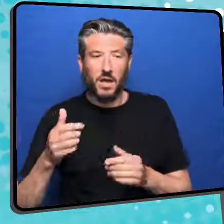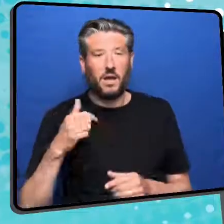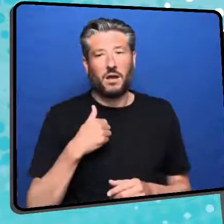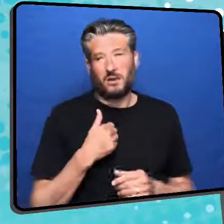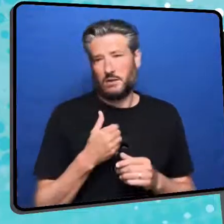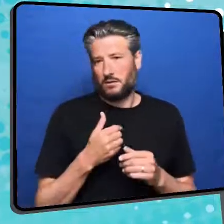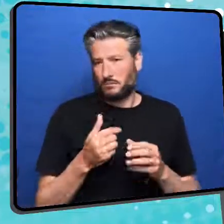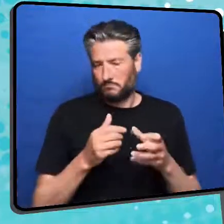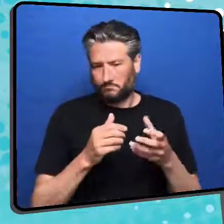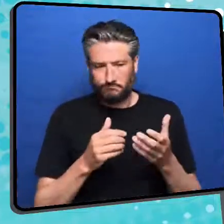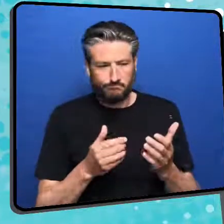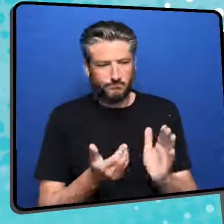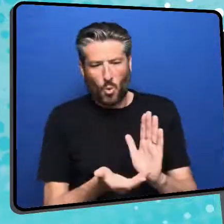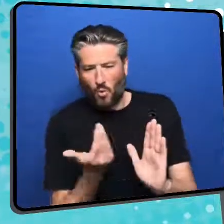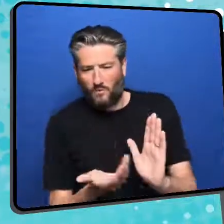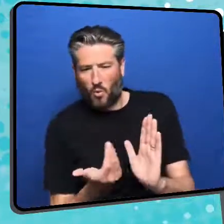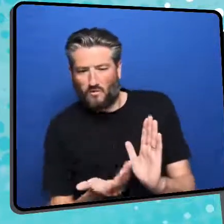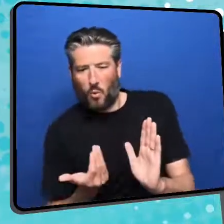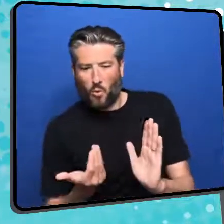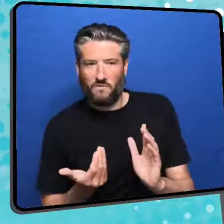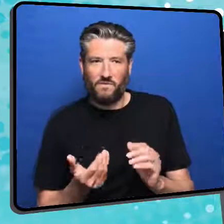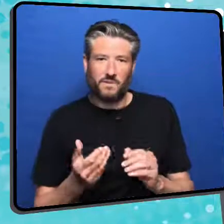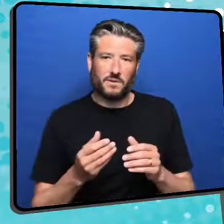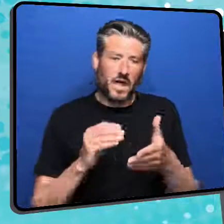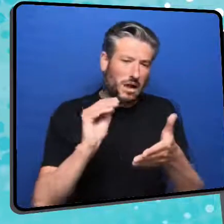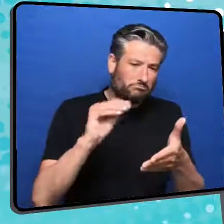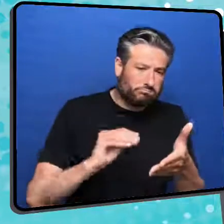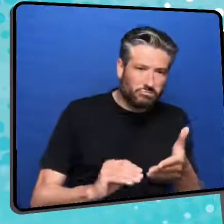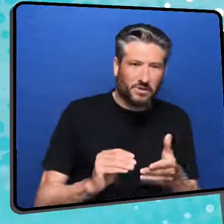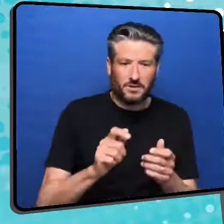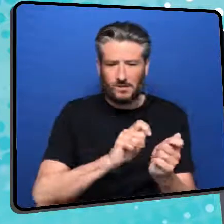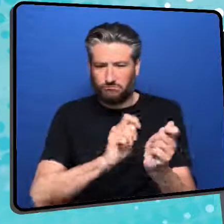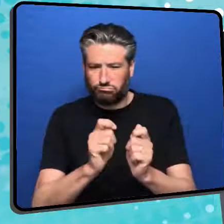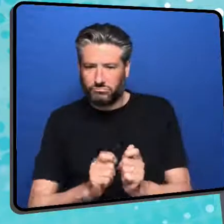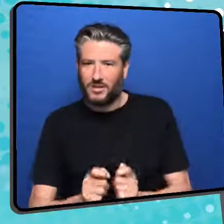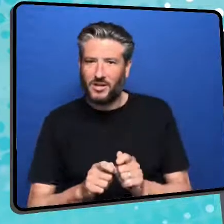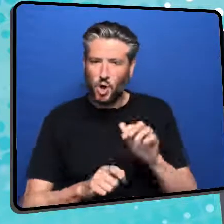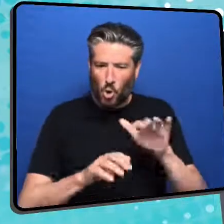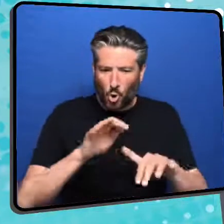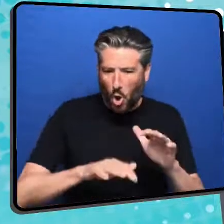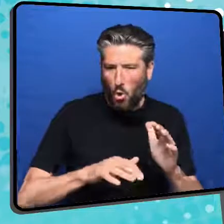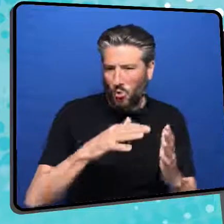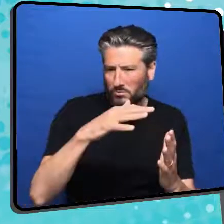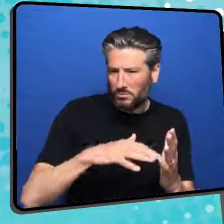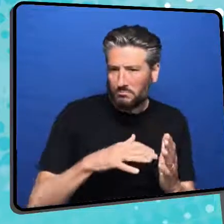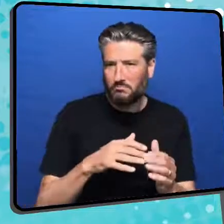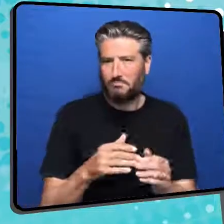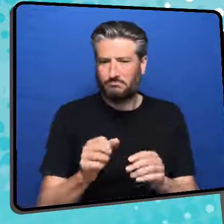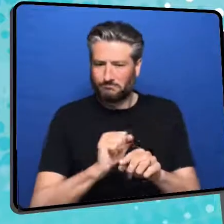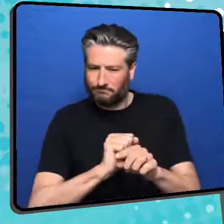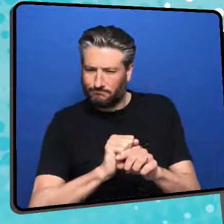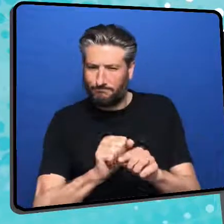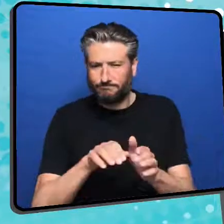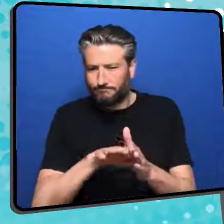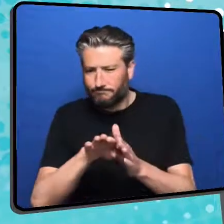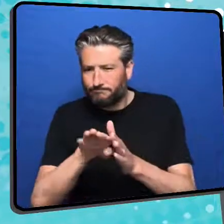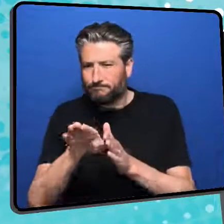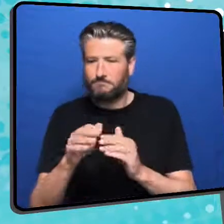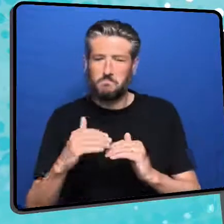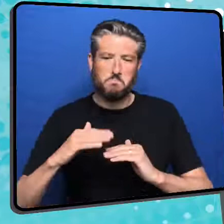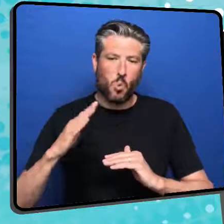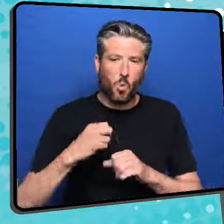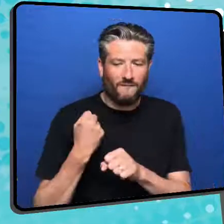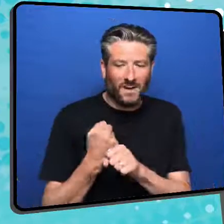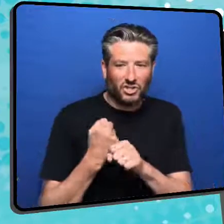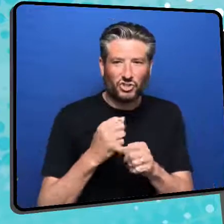cases. So we start deleting code, rewriting code, adding functionalities. And then afterwards, of course, you have a whole